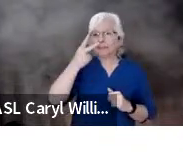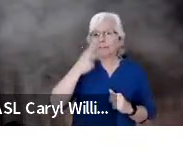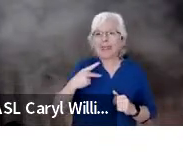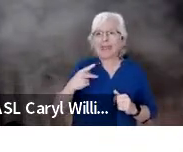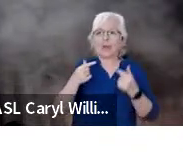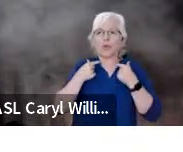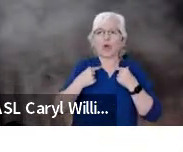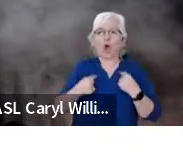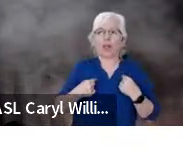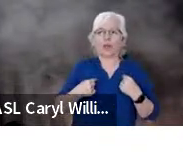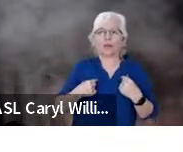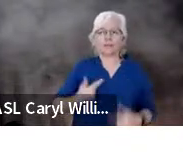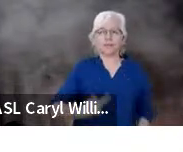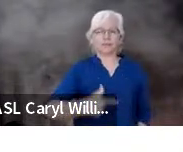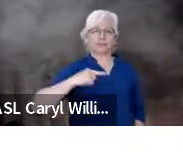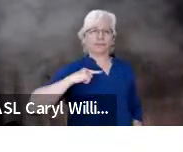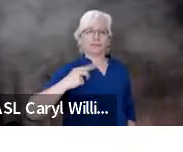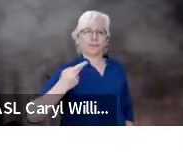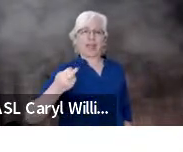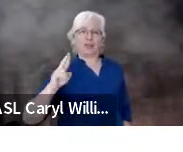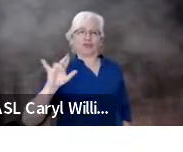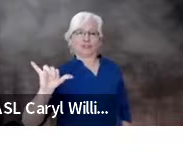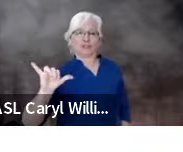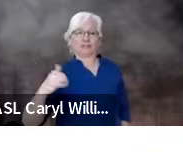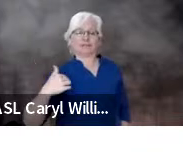And I'll forecast mine.